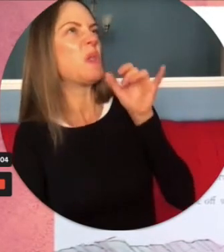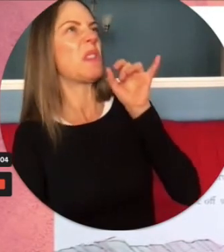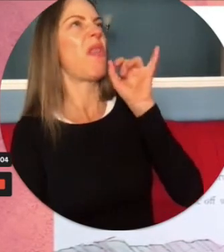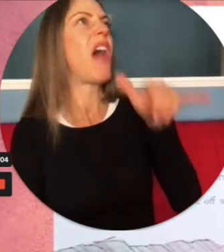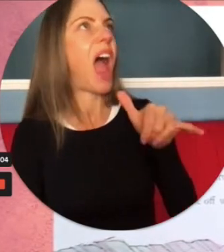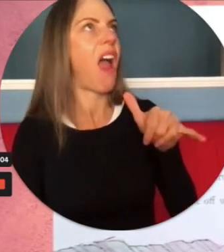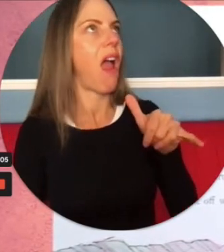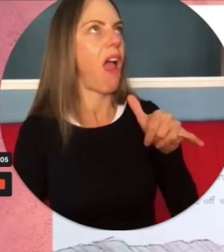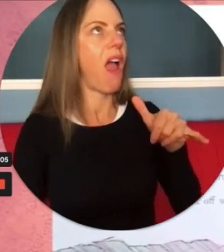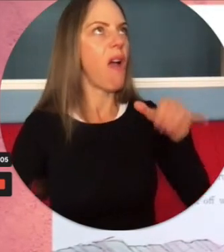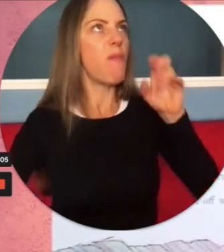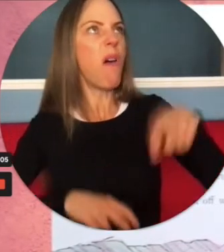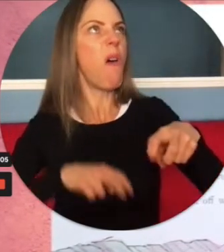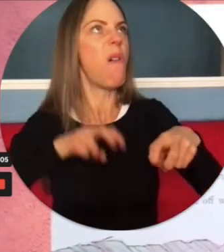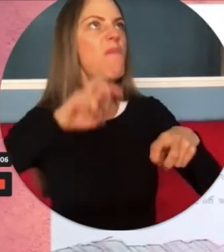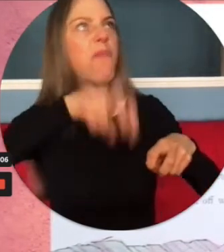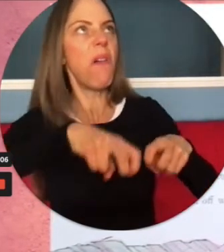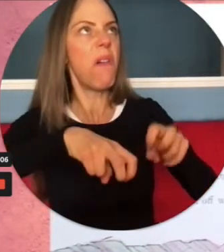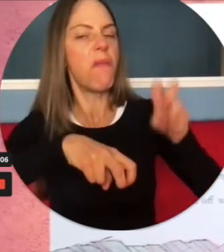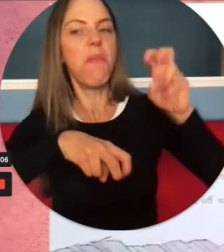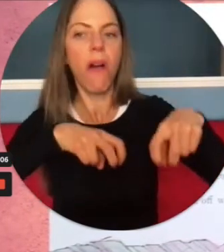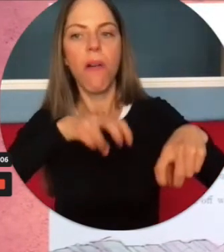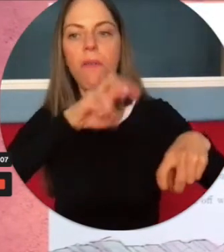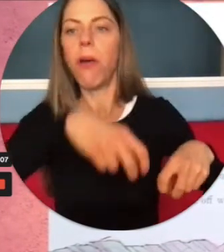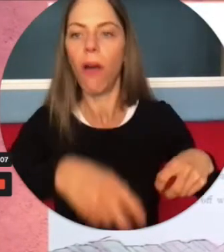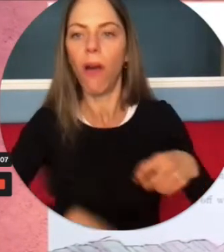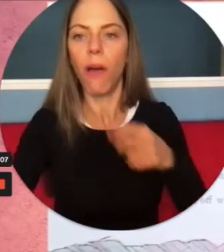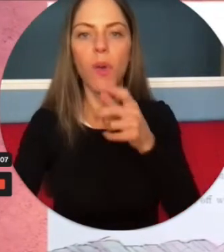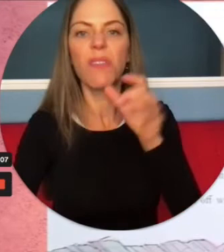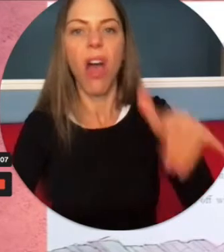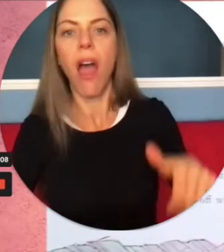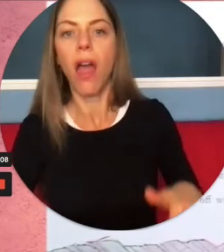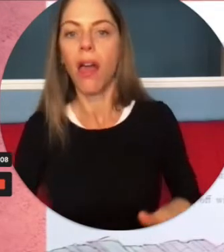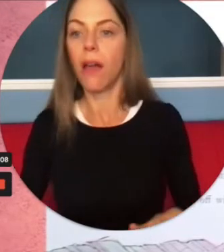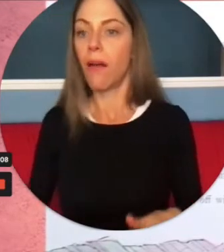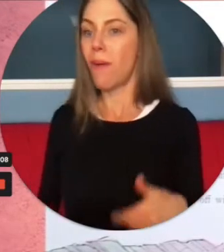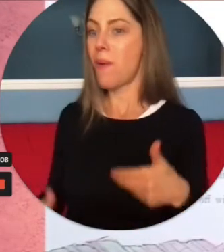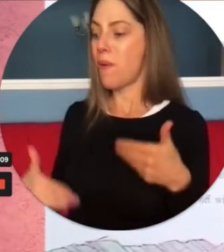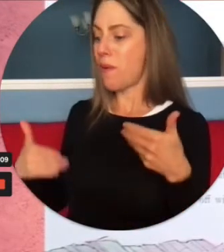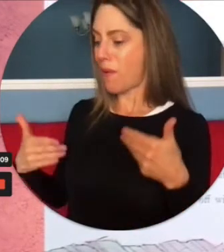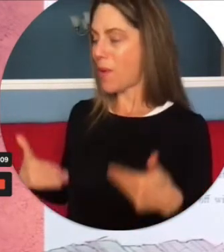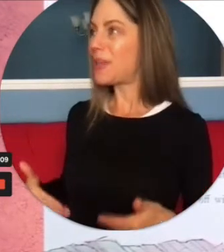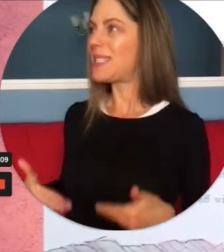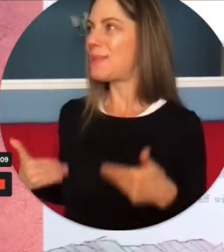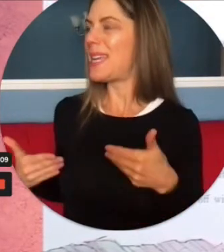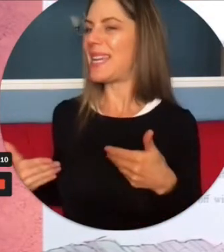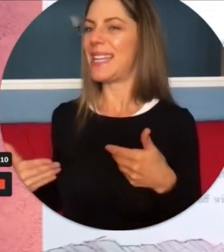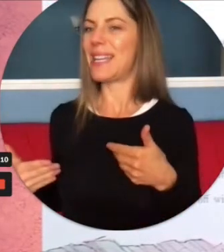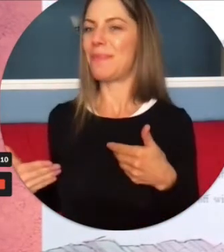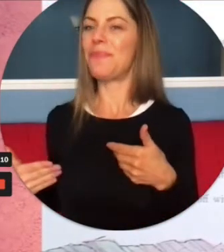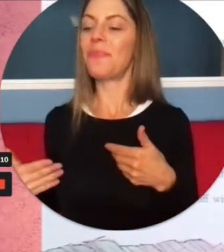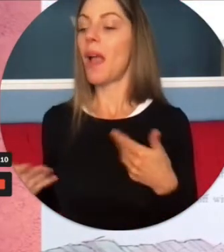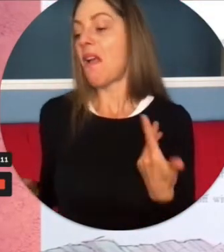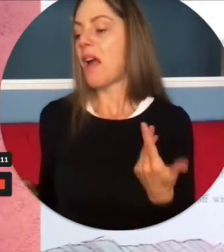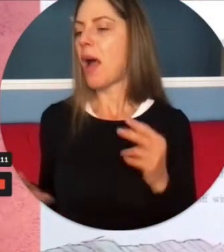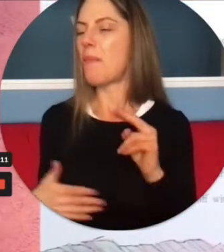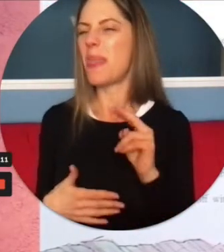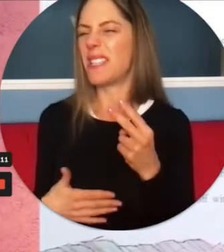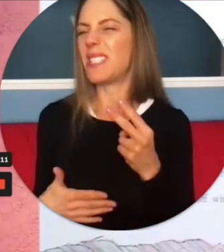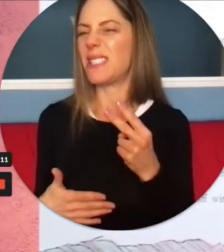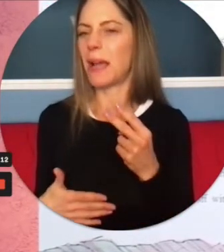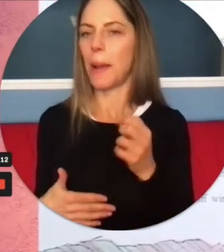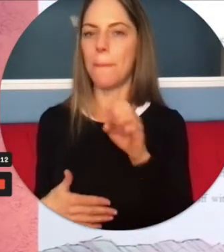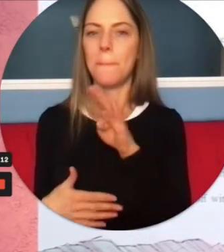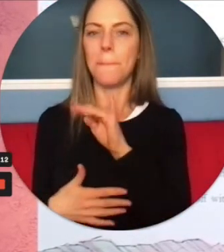gruff and i'm going up to the metal to make myself fat said the billy goat and his voice was not small